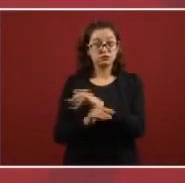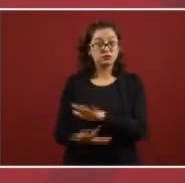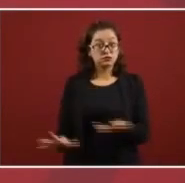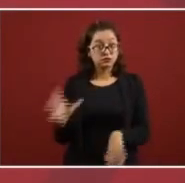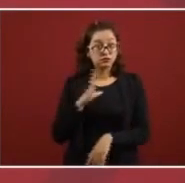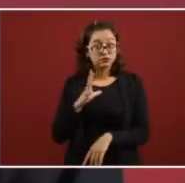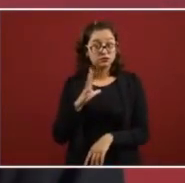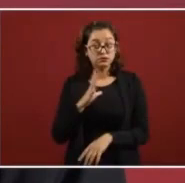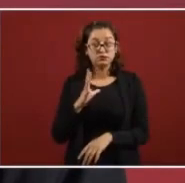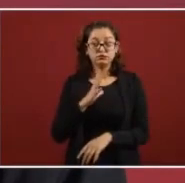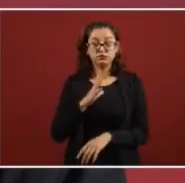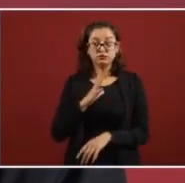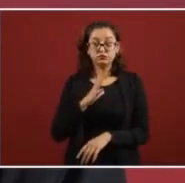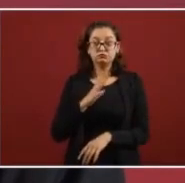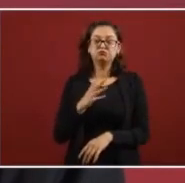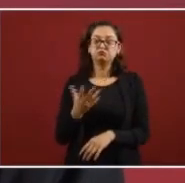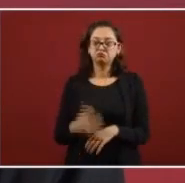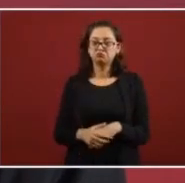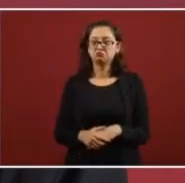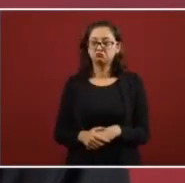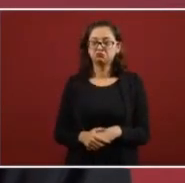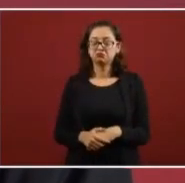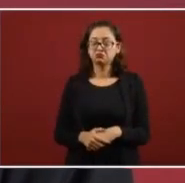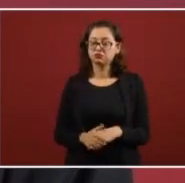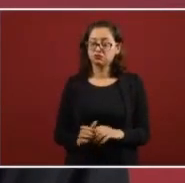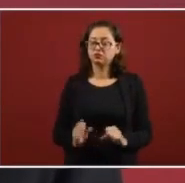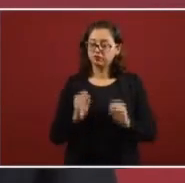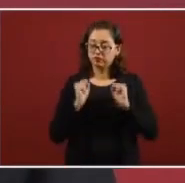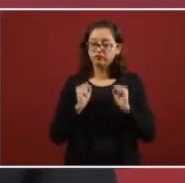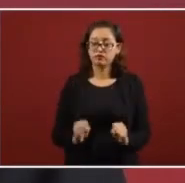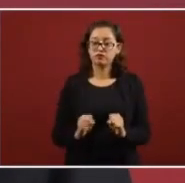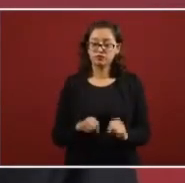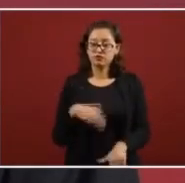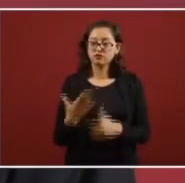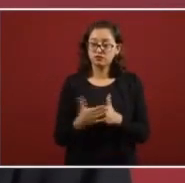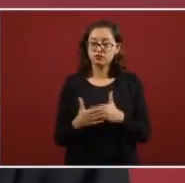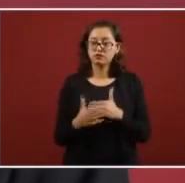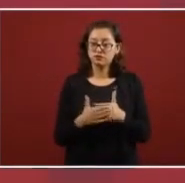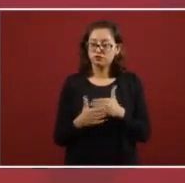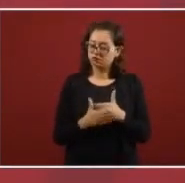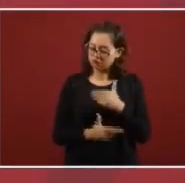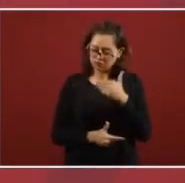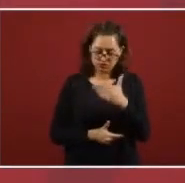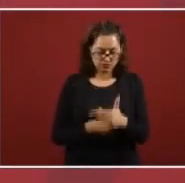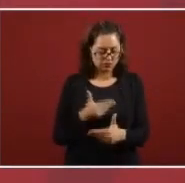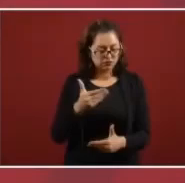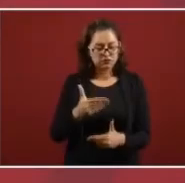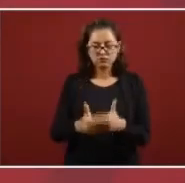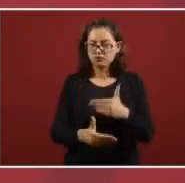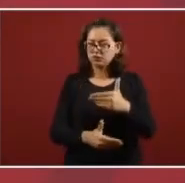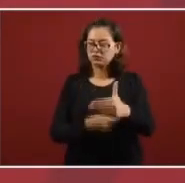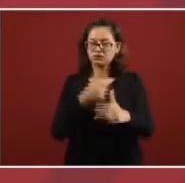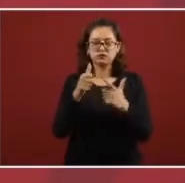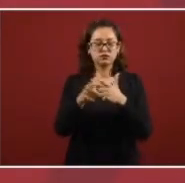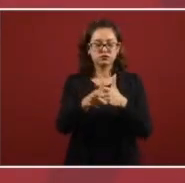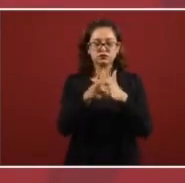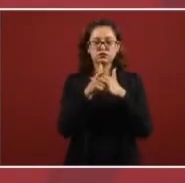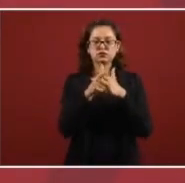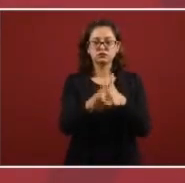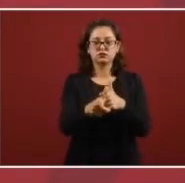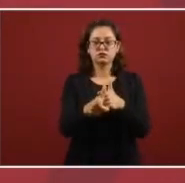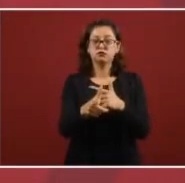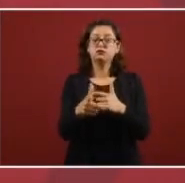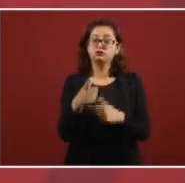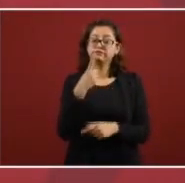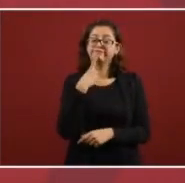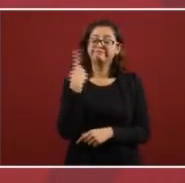if the intelligence agency of finances has the information, of course, it'll